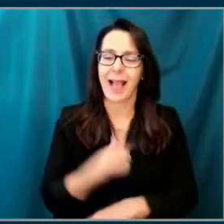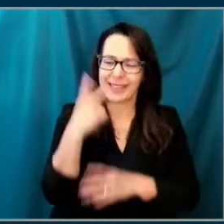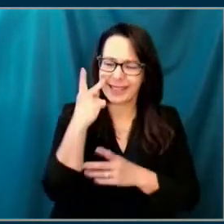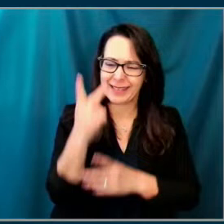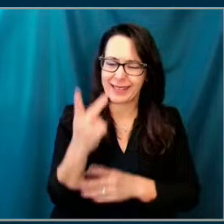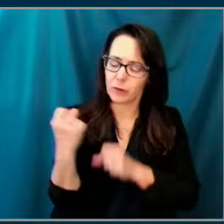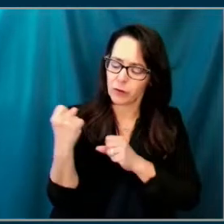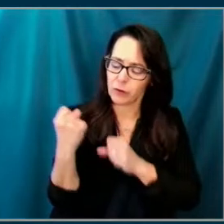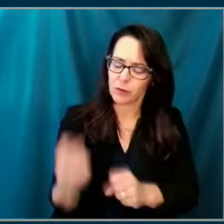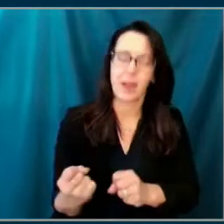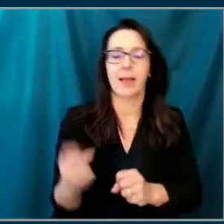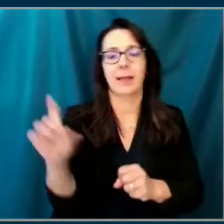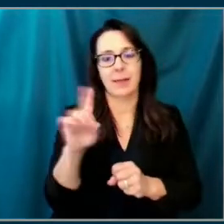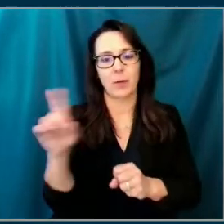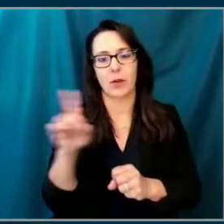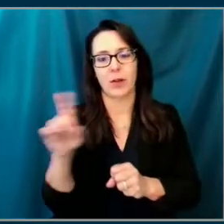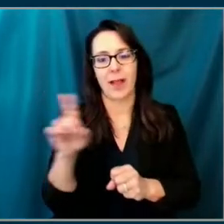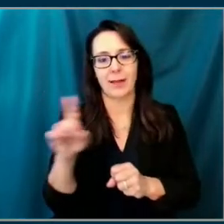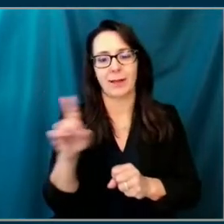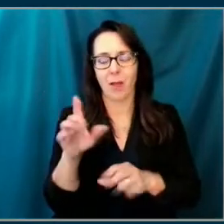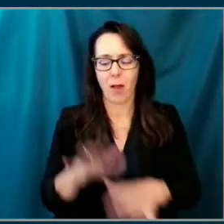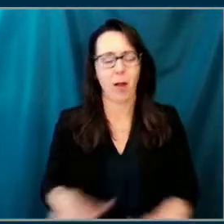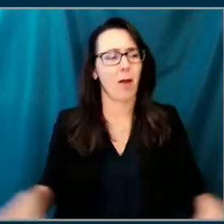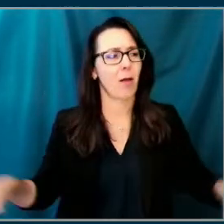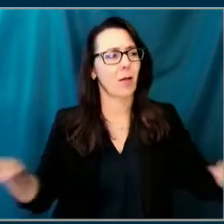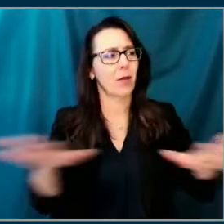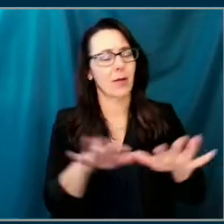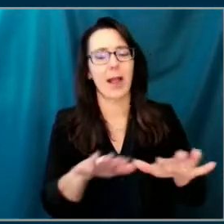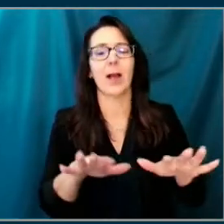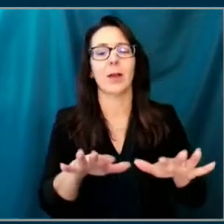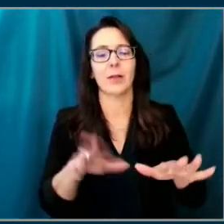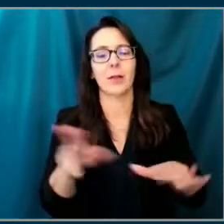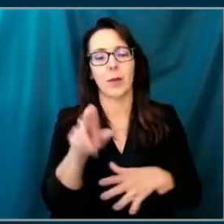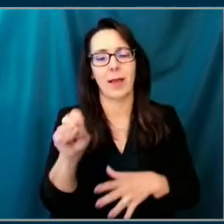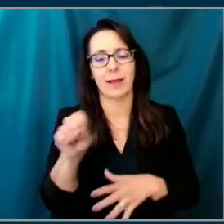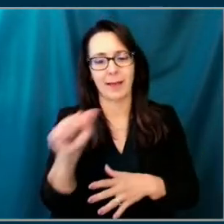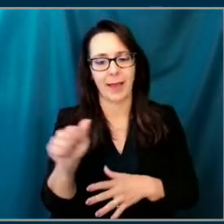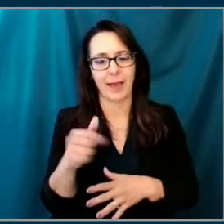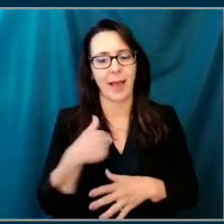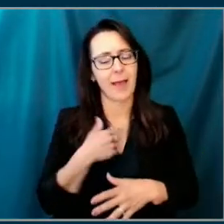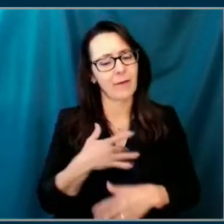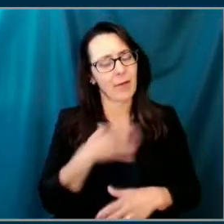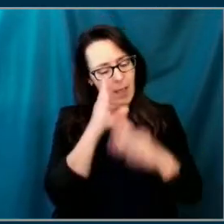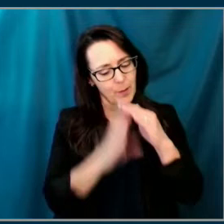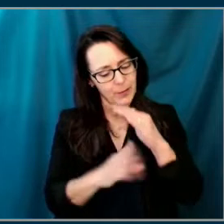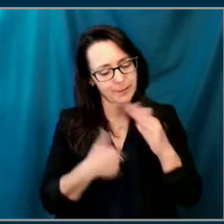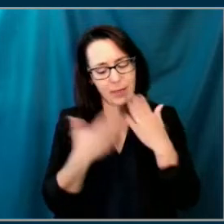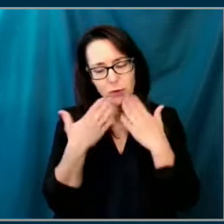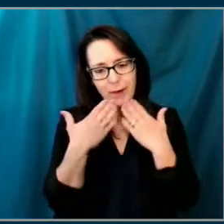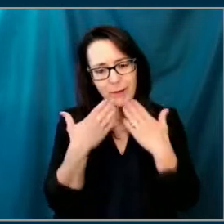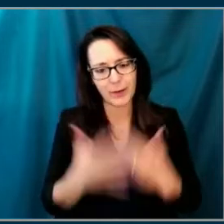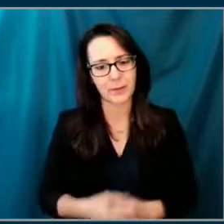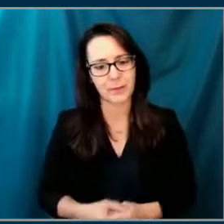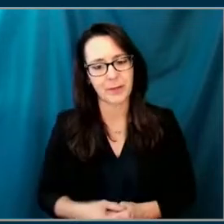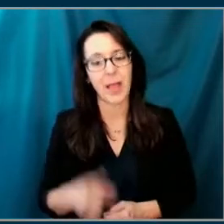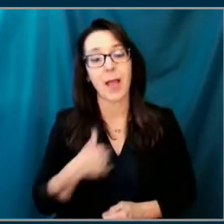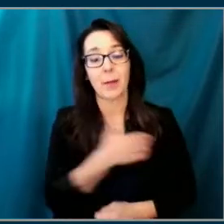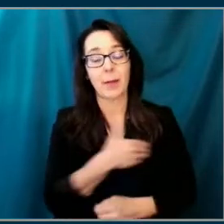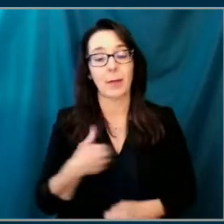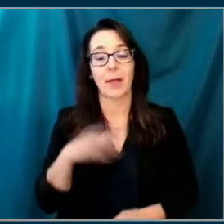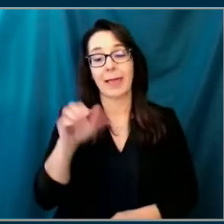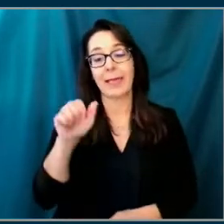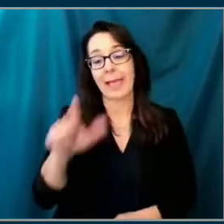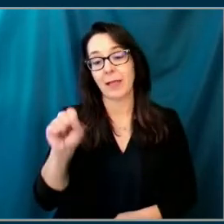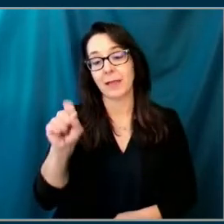democratic movement all around the state, and I am humbled and grateful. As a member of CalSTRS, I was